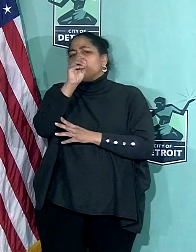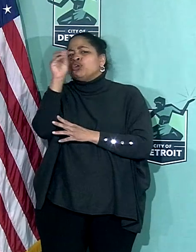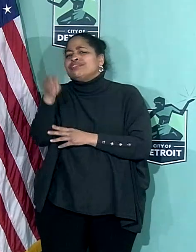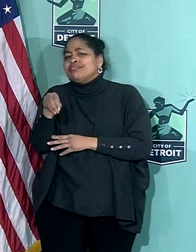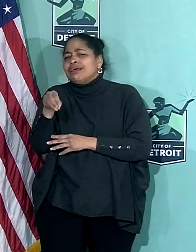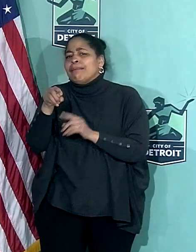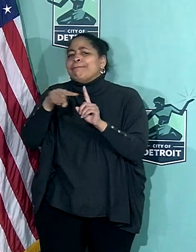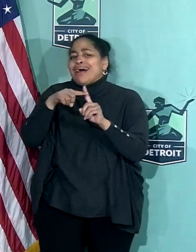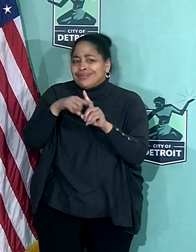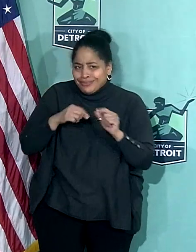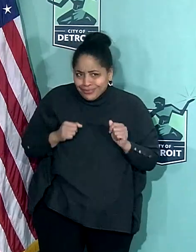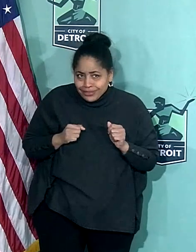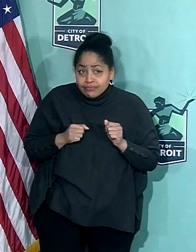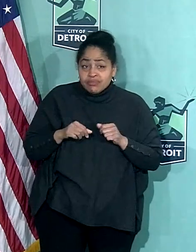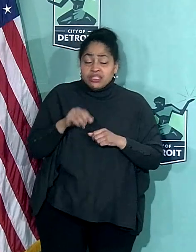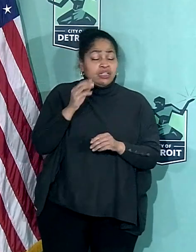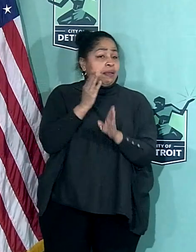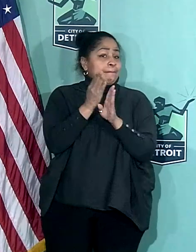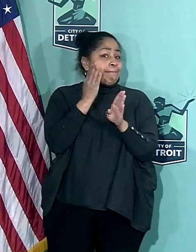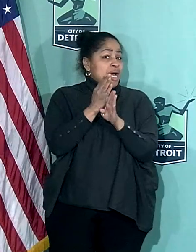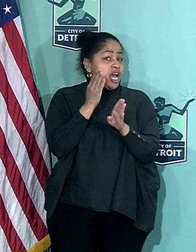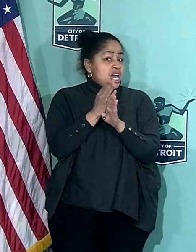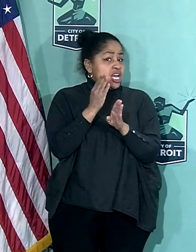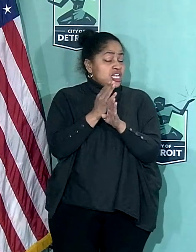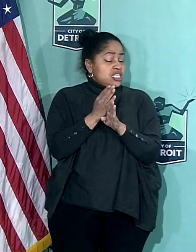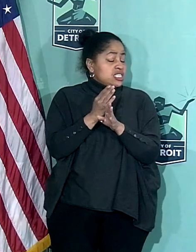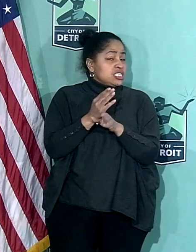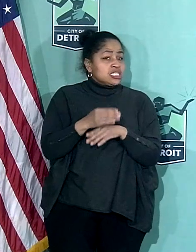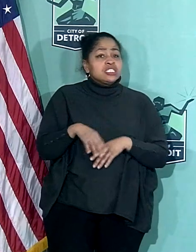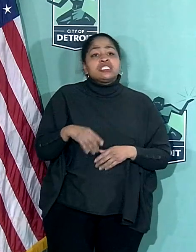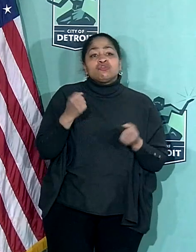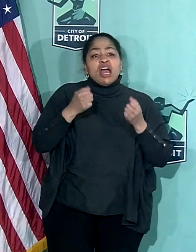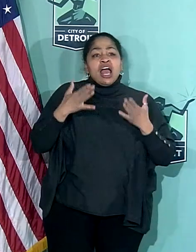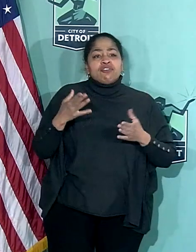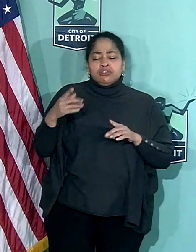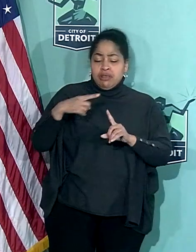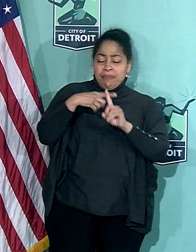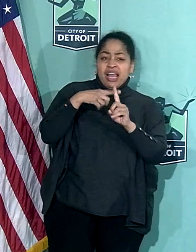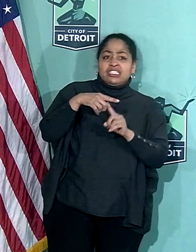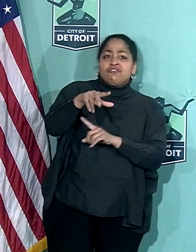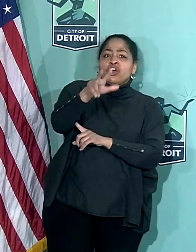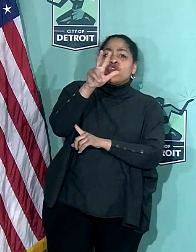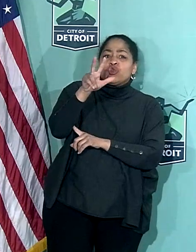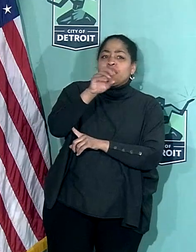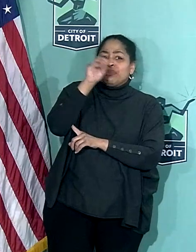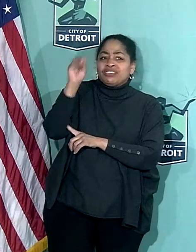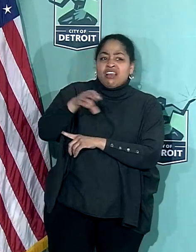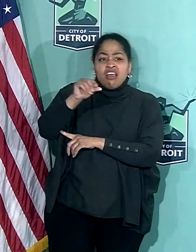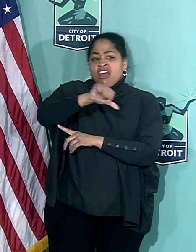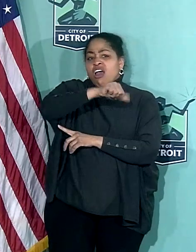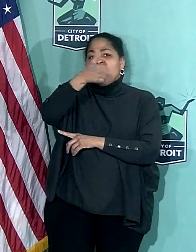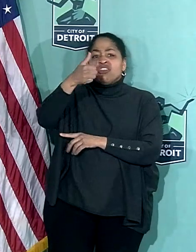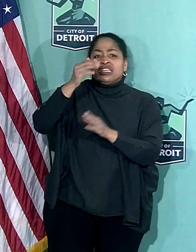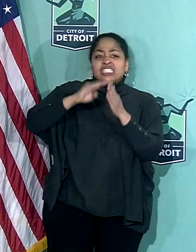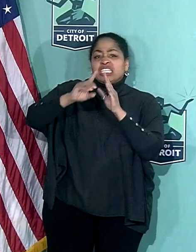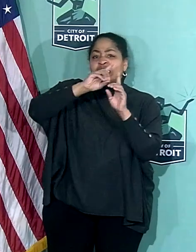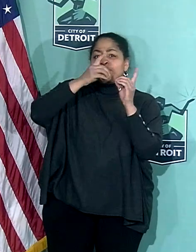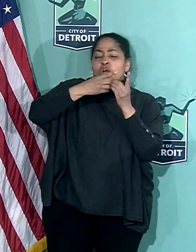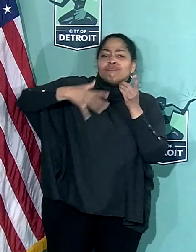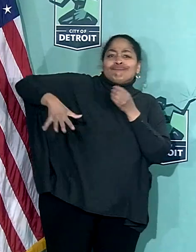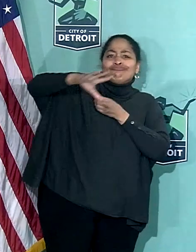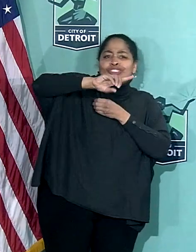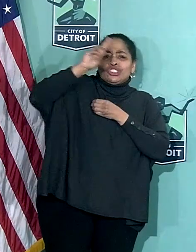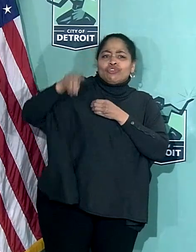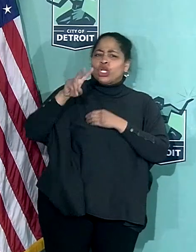rate. At DDOT, they've been positive at 3%, and the other city departments at 2%.